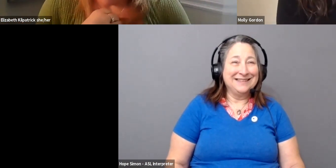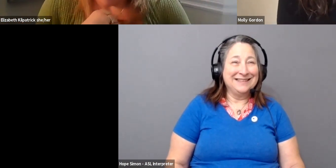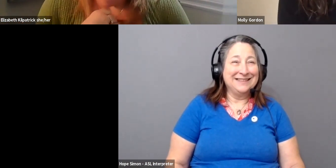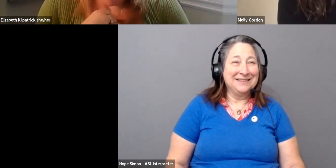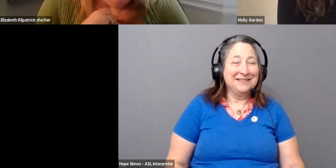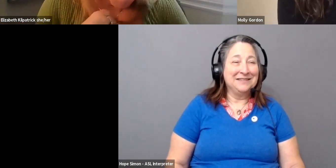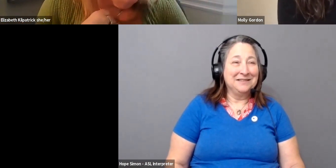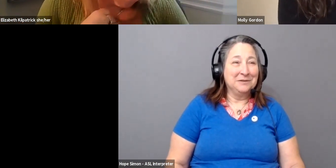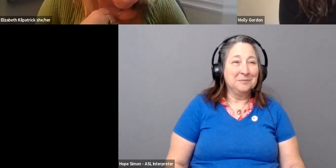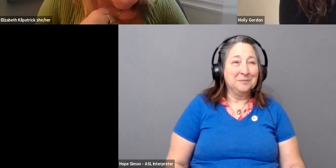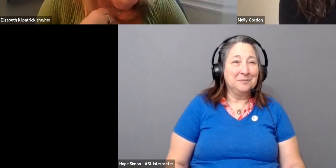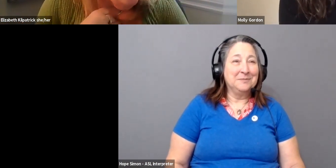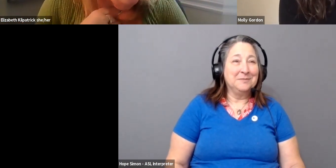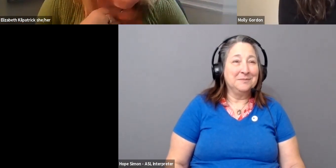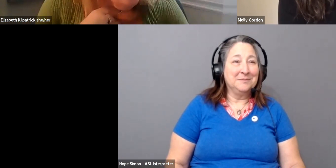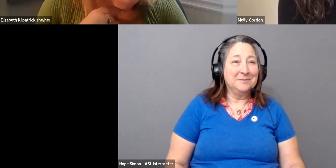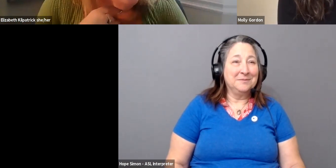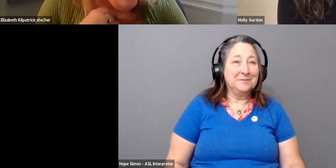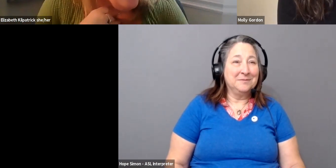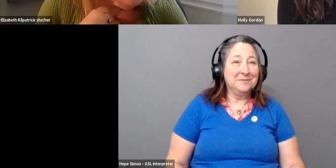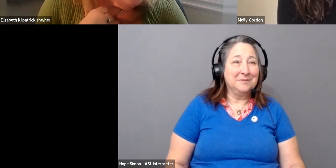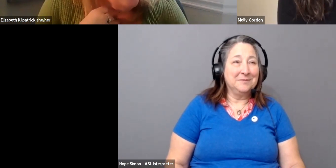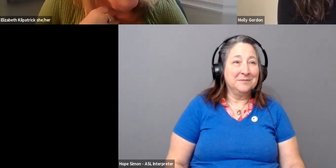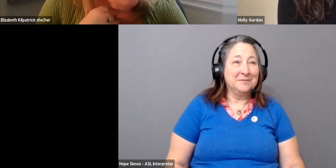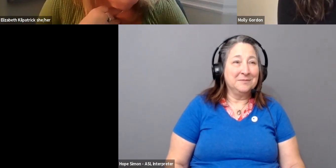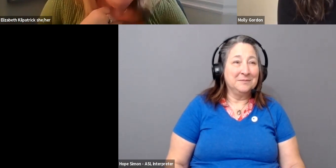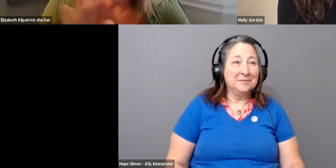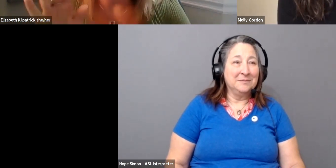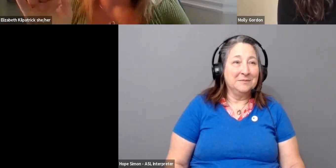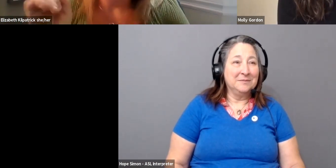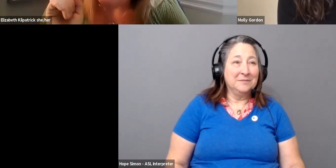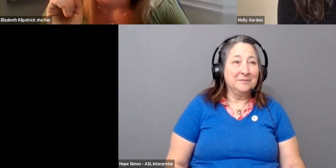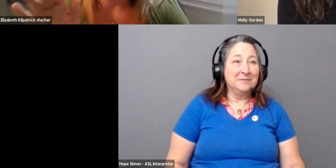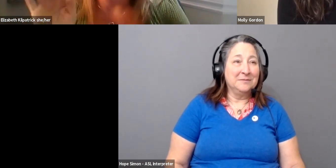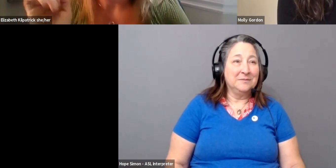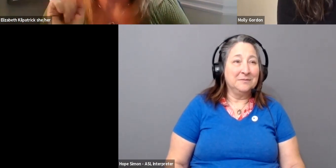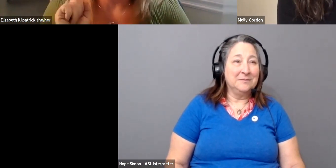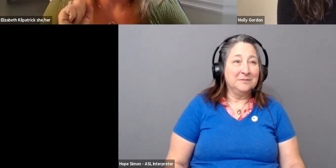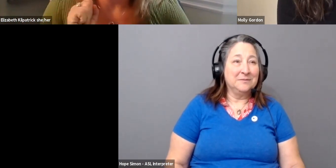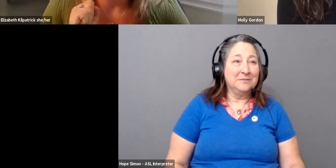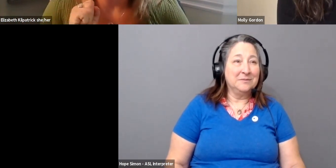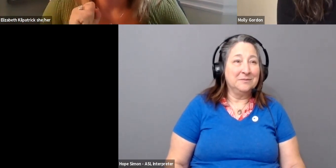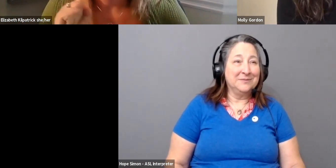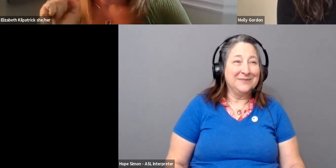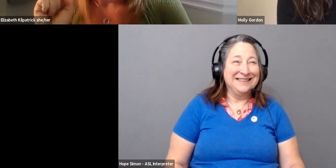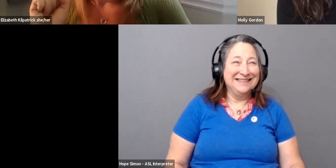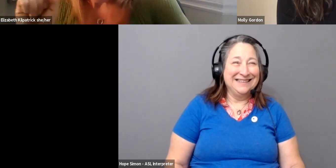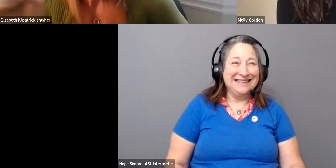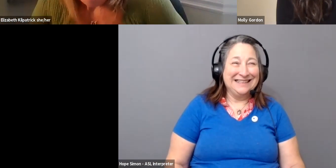Wow. Yes, and I have over the last, and I'm, probably twice as old as all of